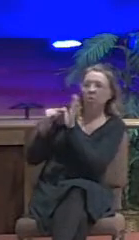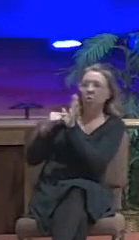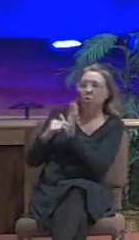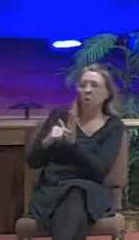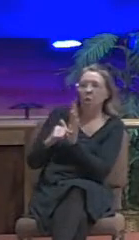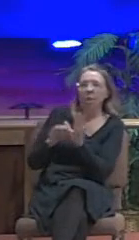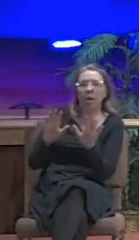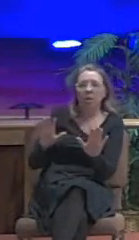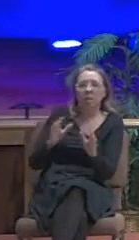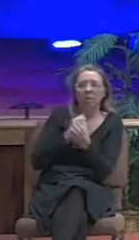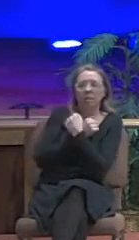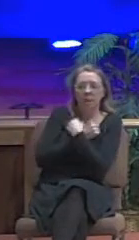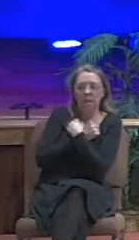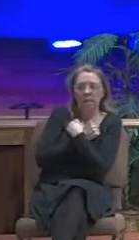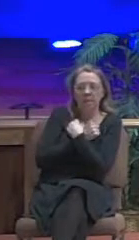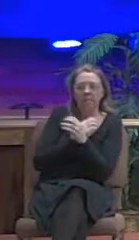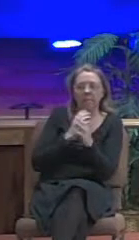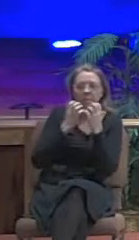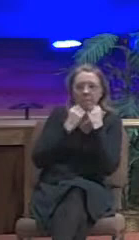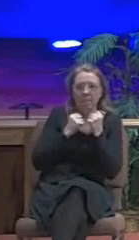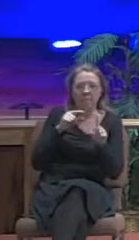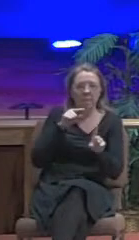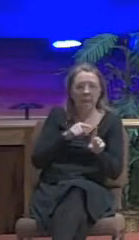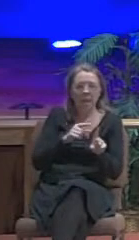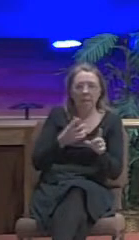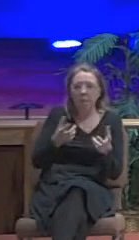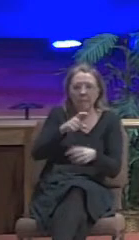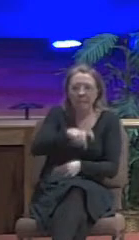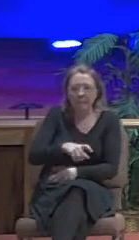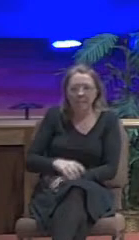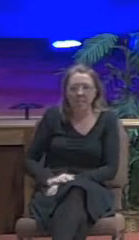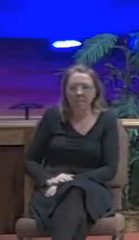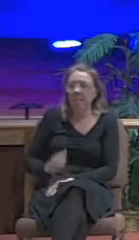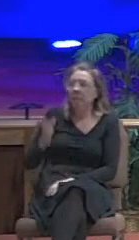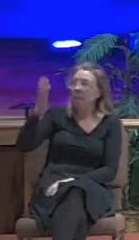have what they need, how do we know God's calling us to meet that need?